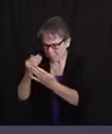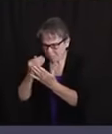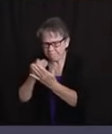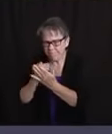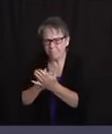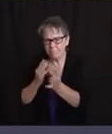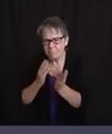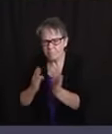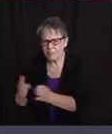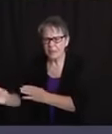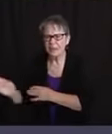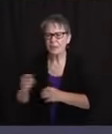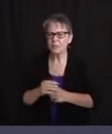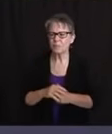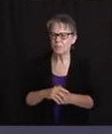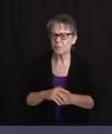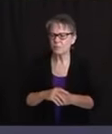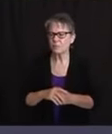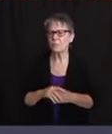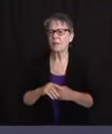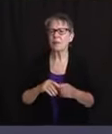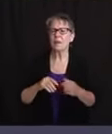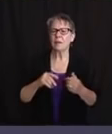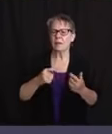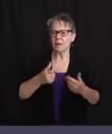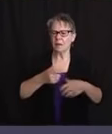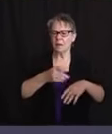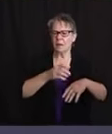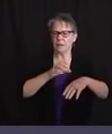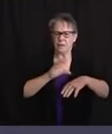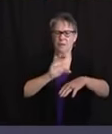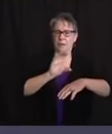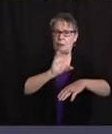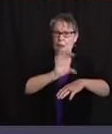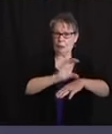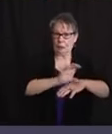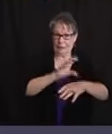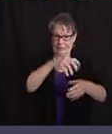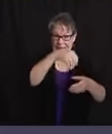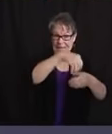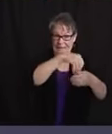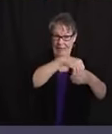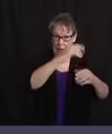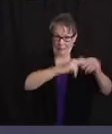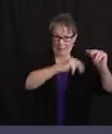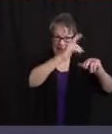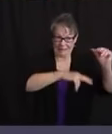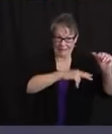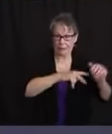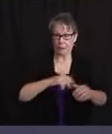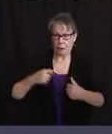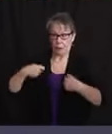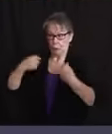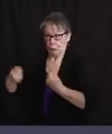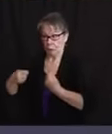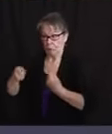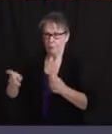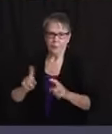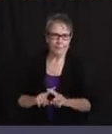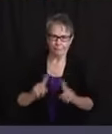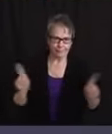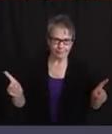gyms. Not just because of the spiritual element, but because of what you're actually doing when you're